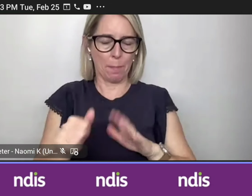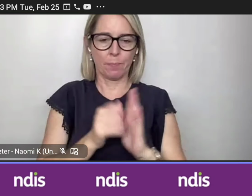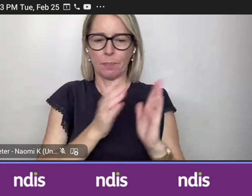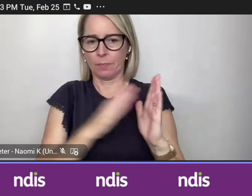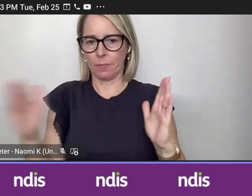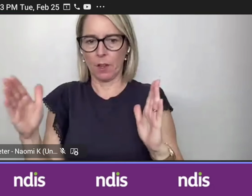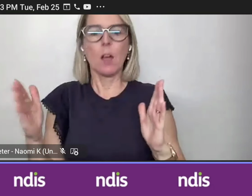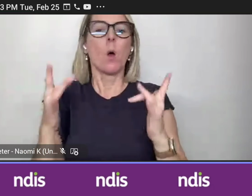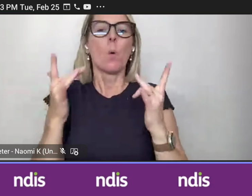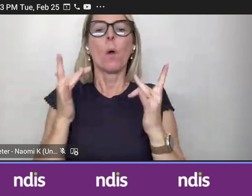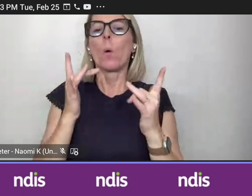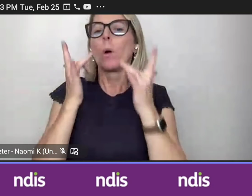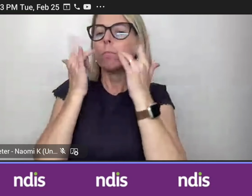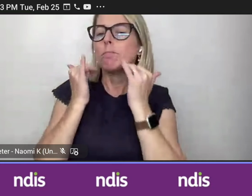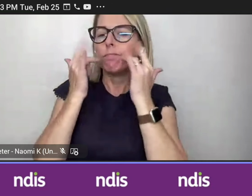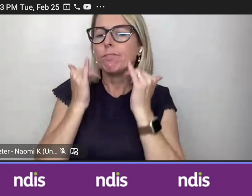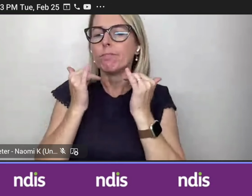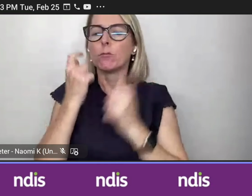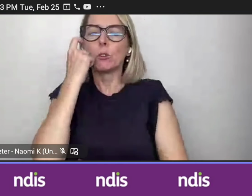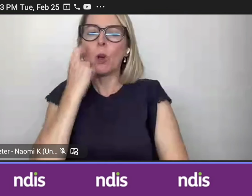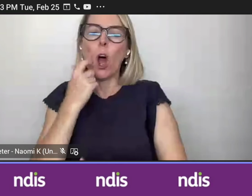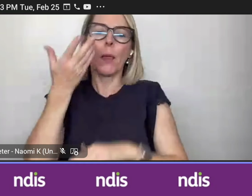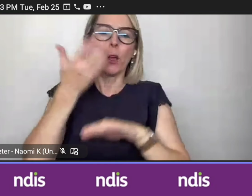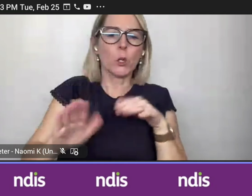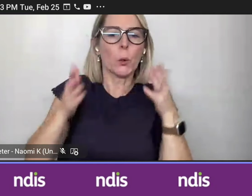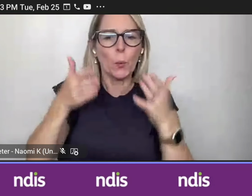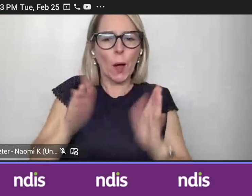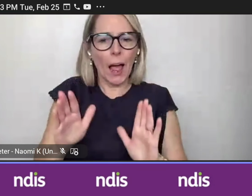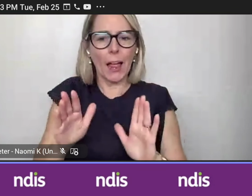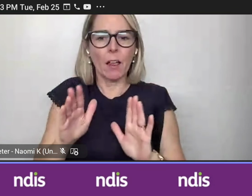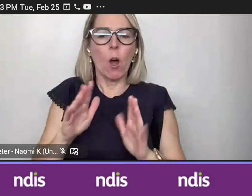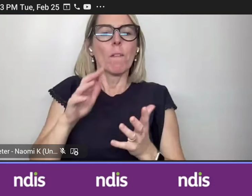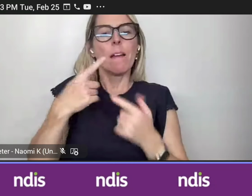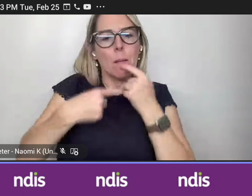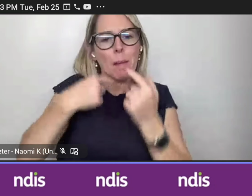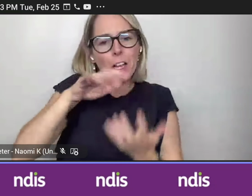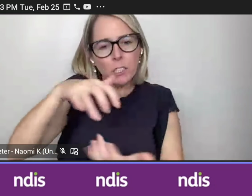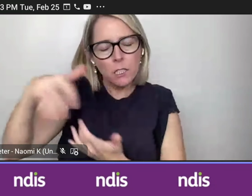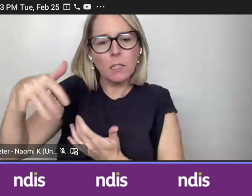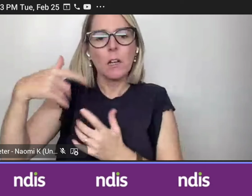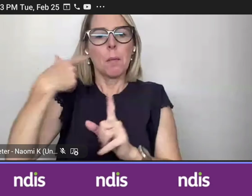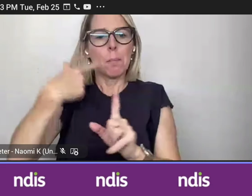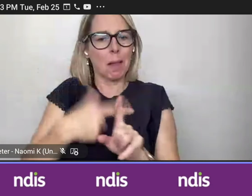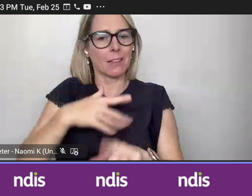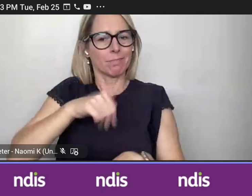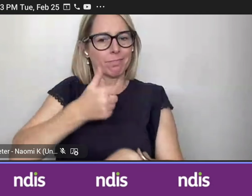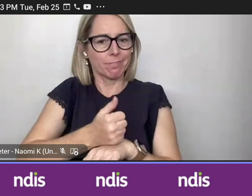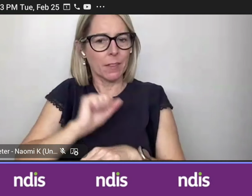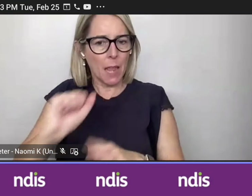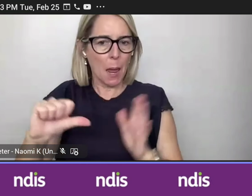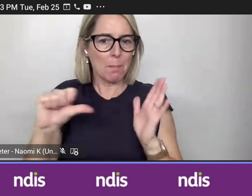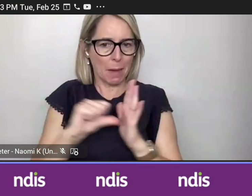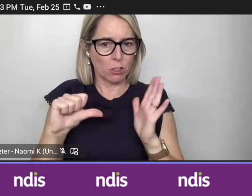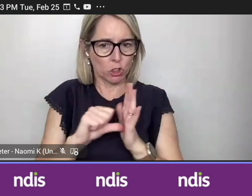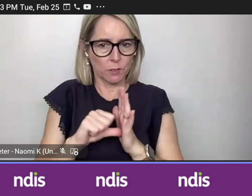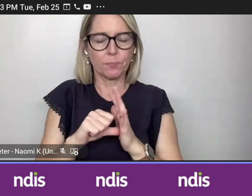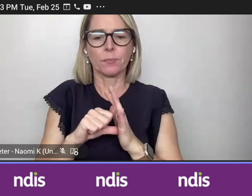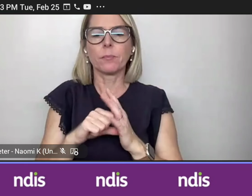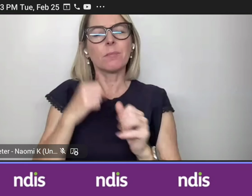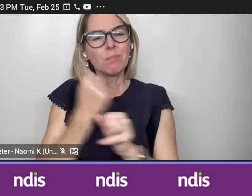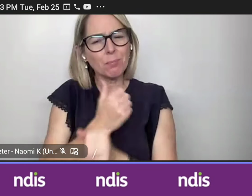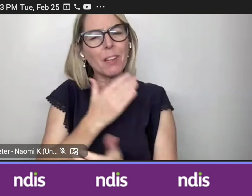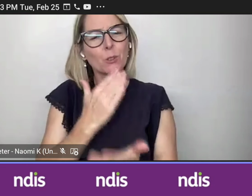the new approach to gathering information and setting a person's NDIS budget to make sure that it actually works